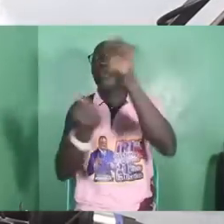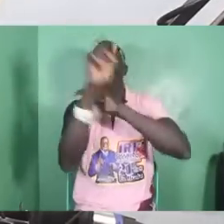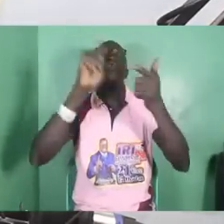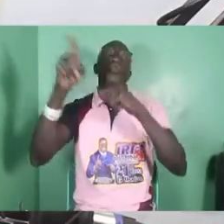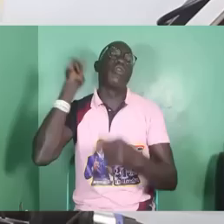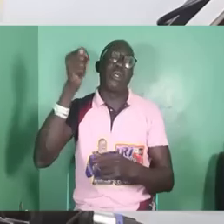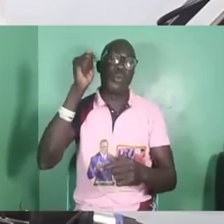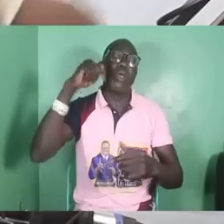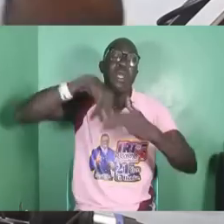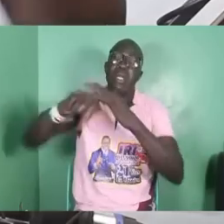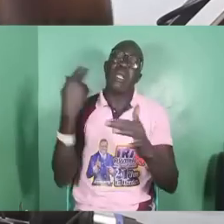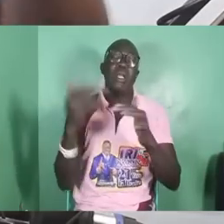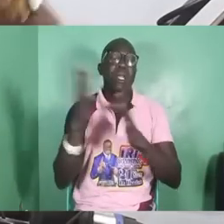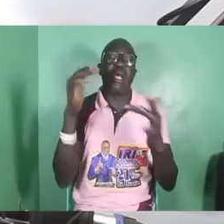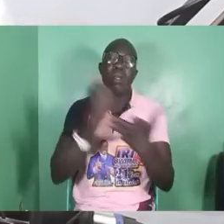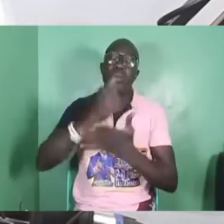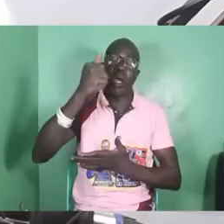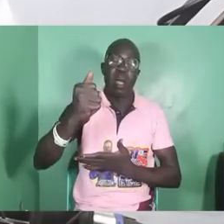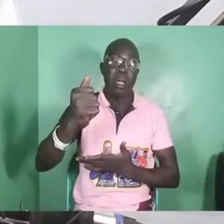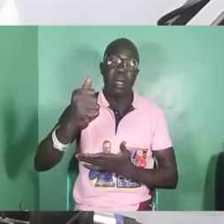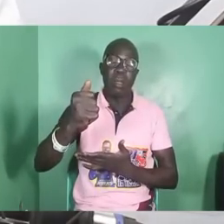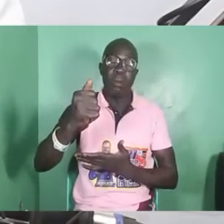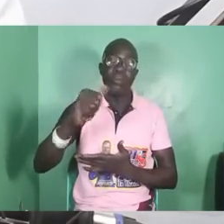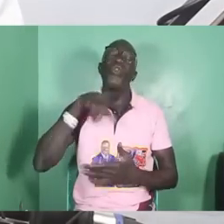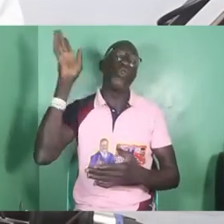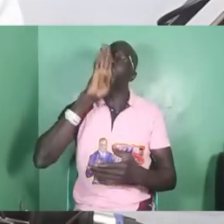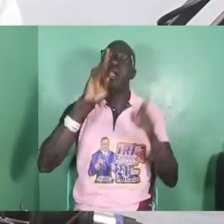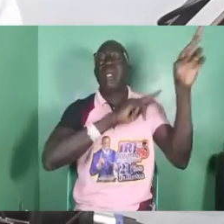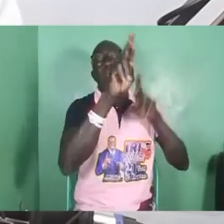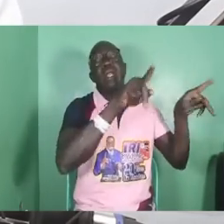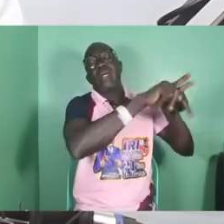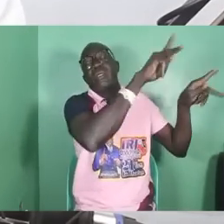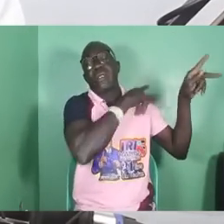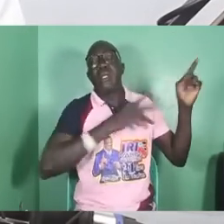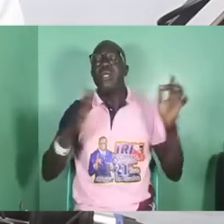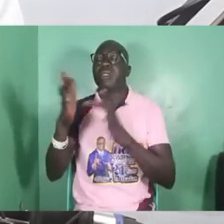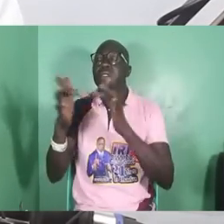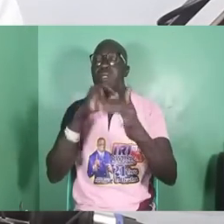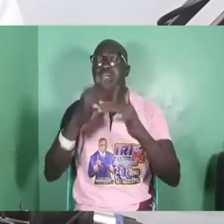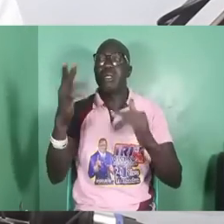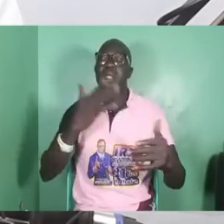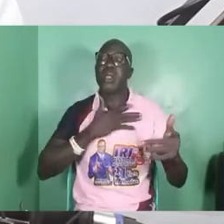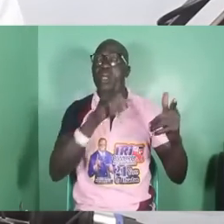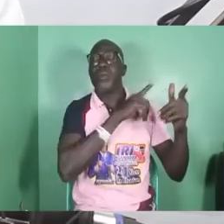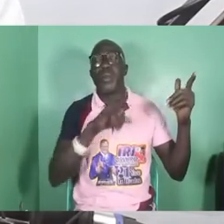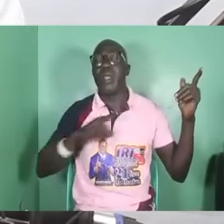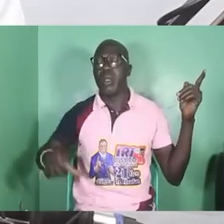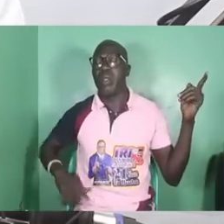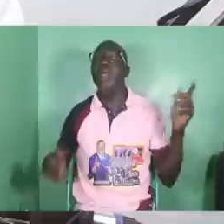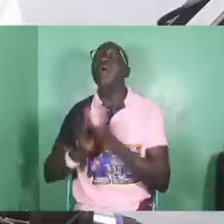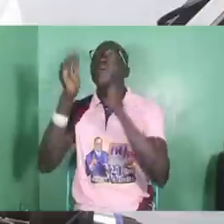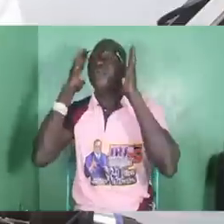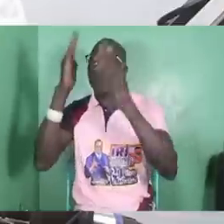Amen. Jesus' name, my Lord.